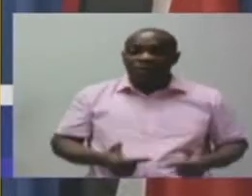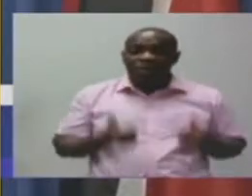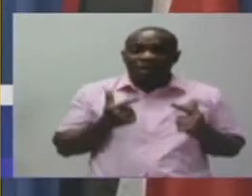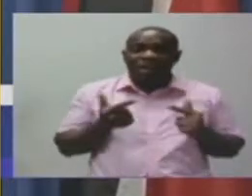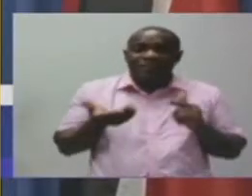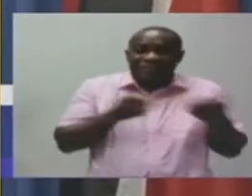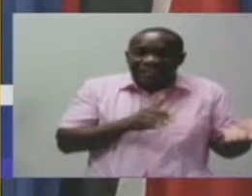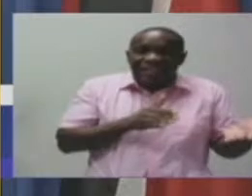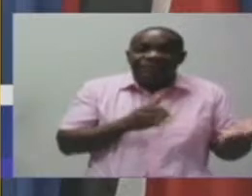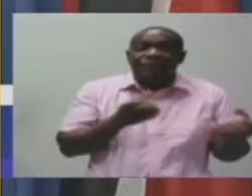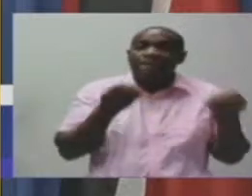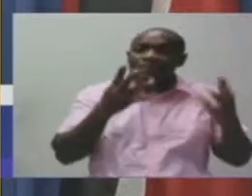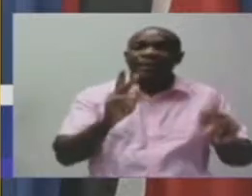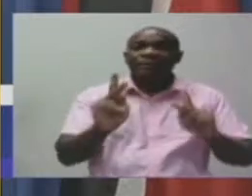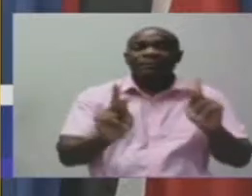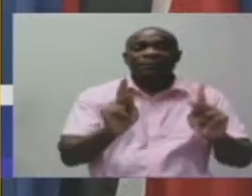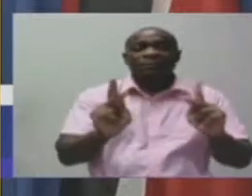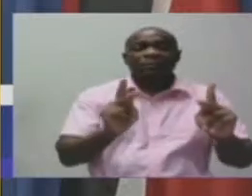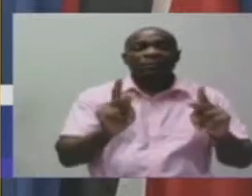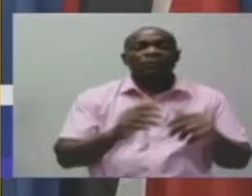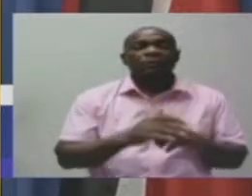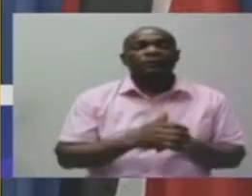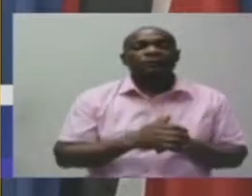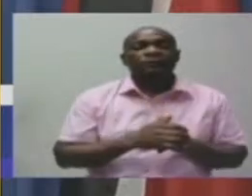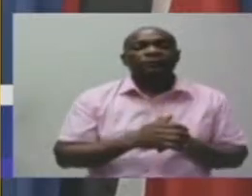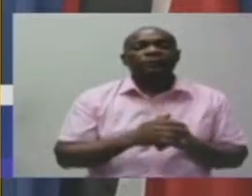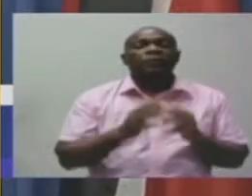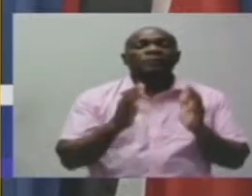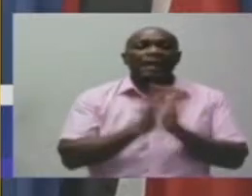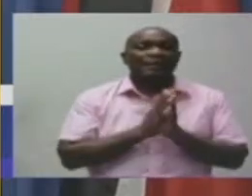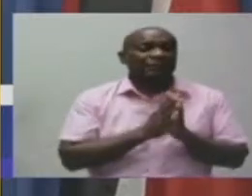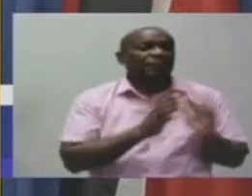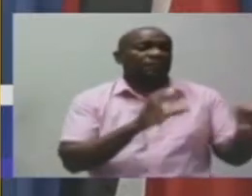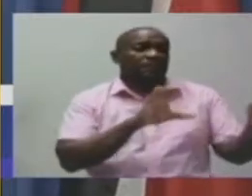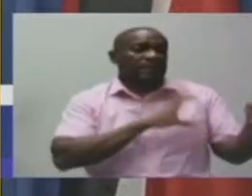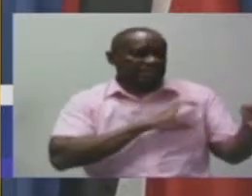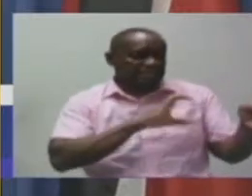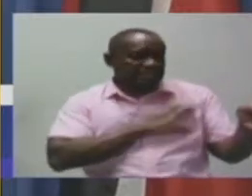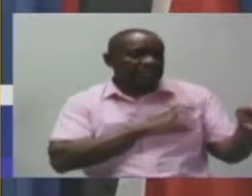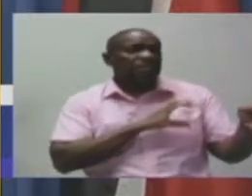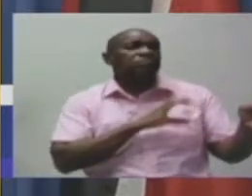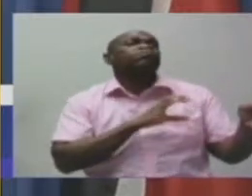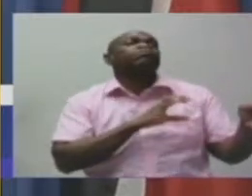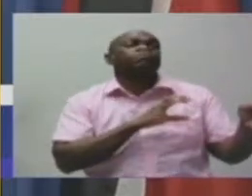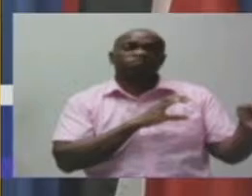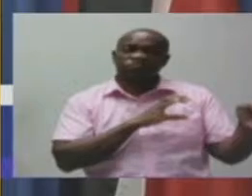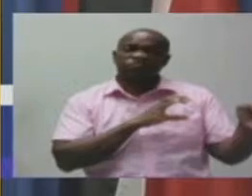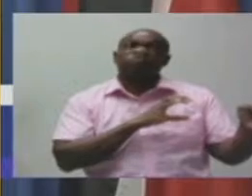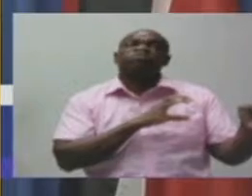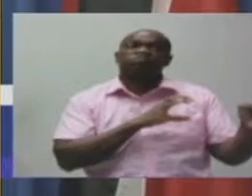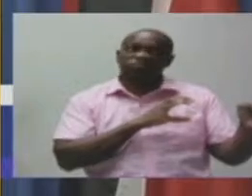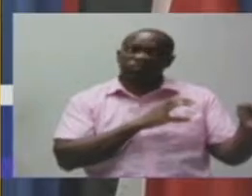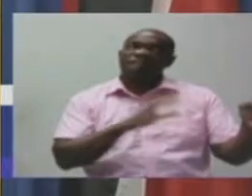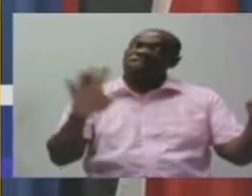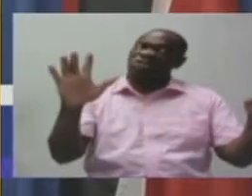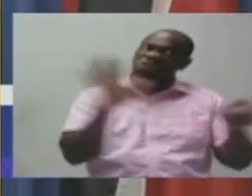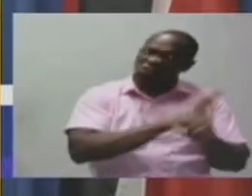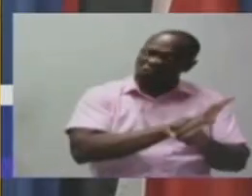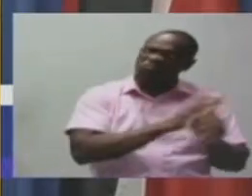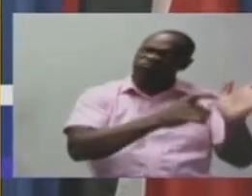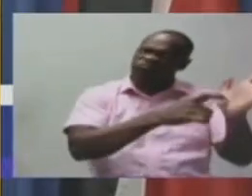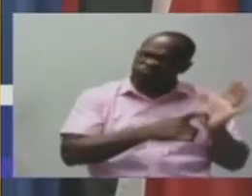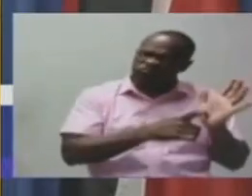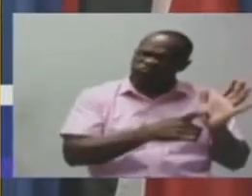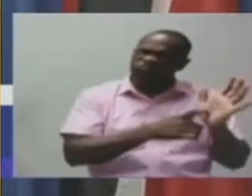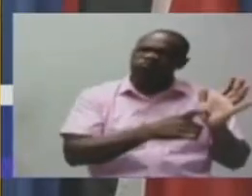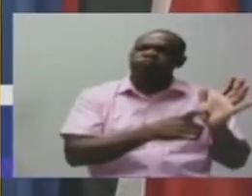And I am here appealing to law enforcement to let the full weight of the law be